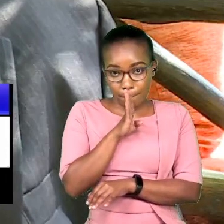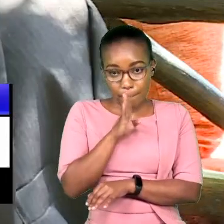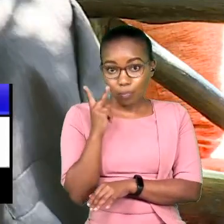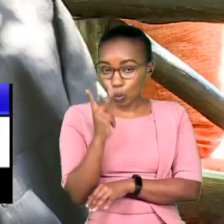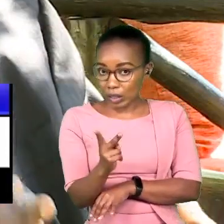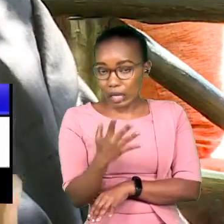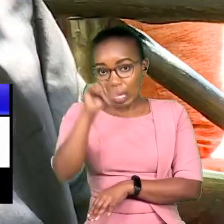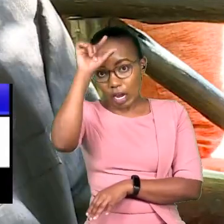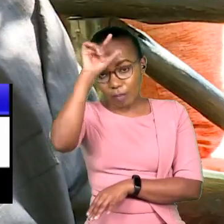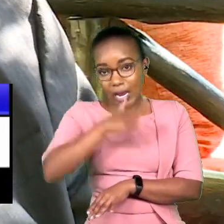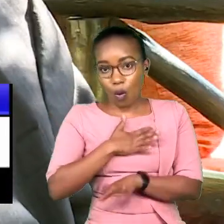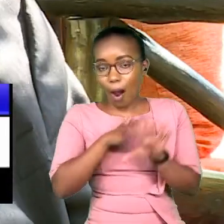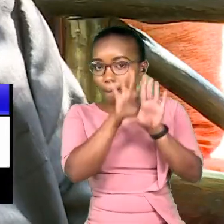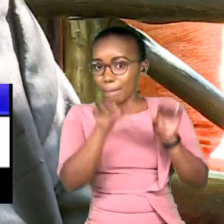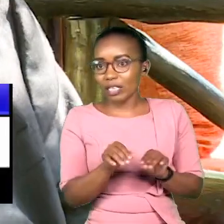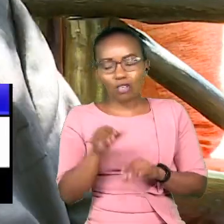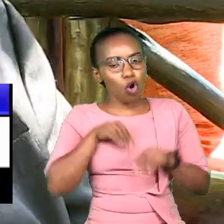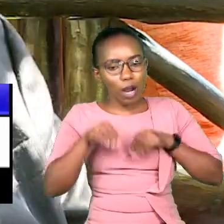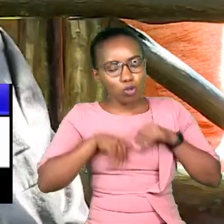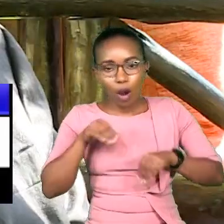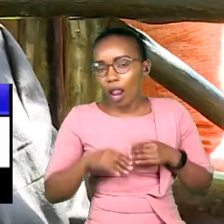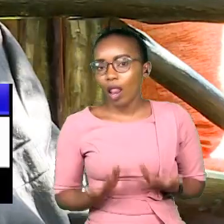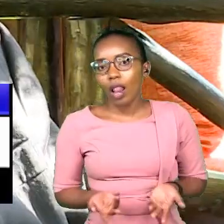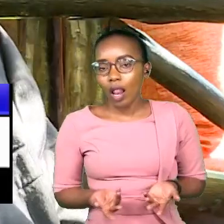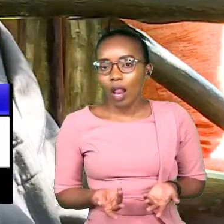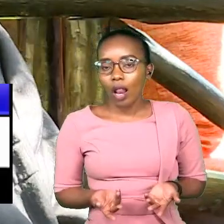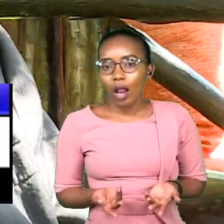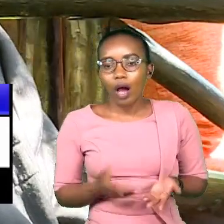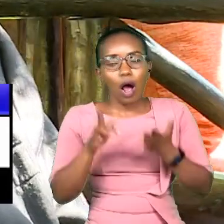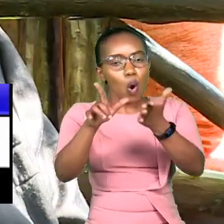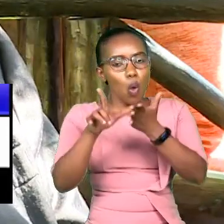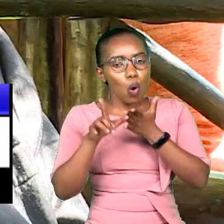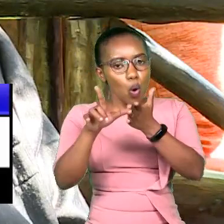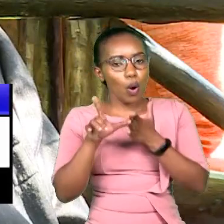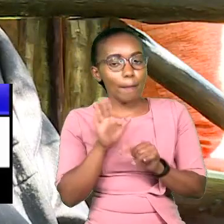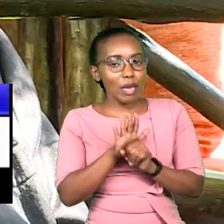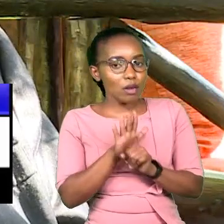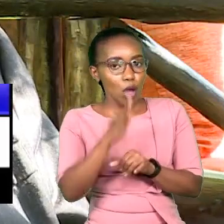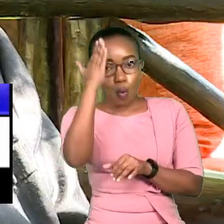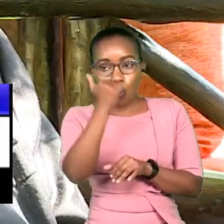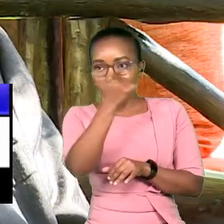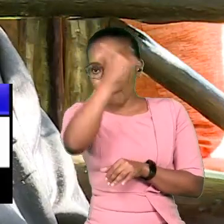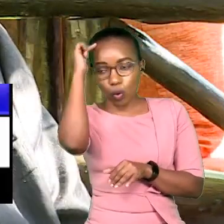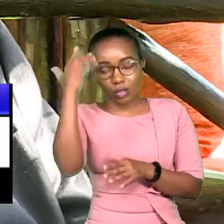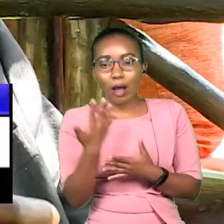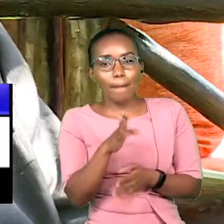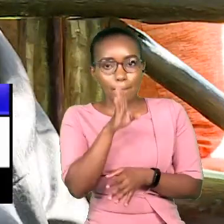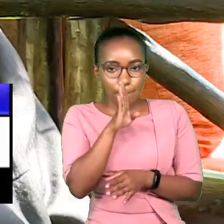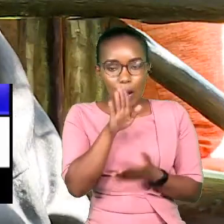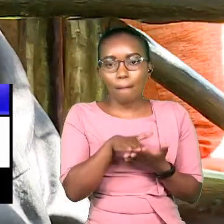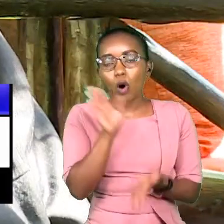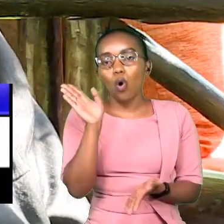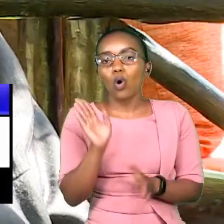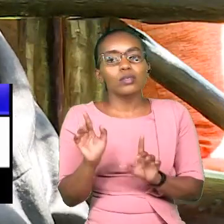the government budgeting for corruption. And so the debts are as a result of course, that wanton borrowing and